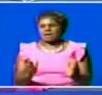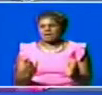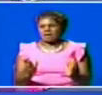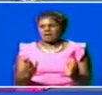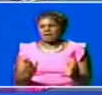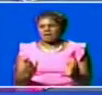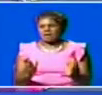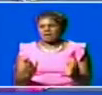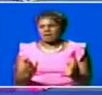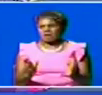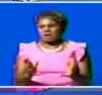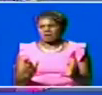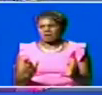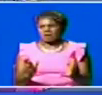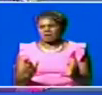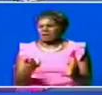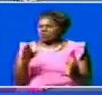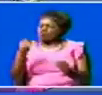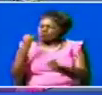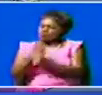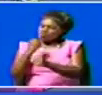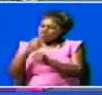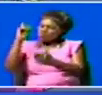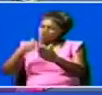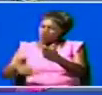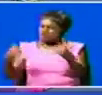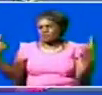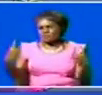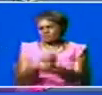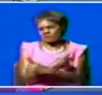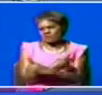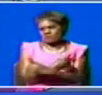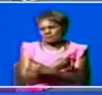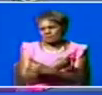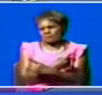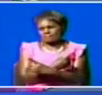there. So, Dr. Ari, one will ask, what do you do differently for cancer patients?